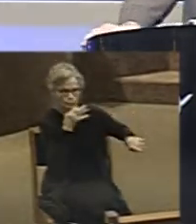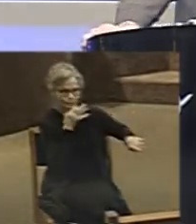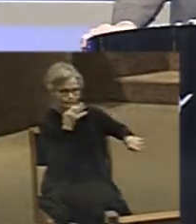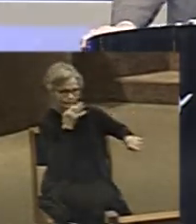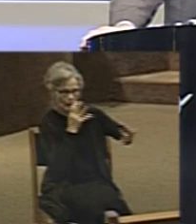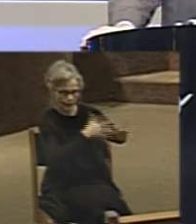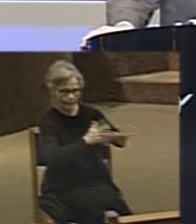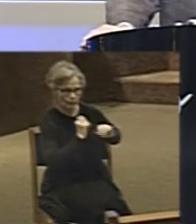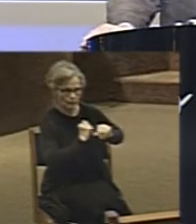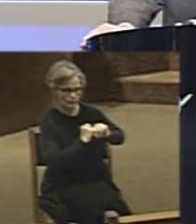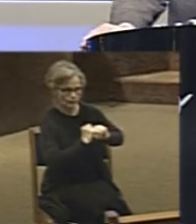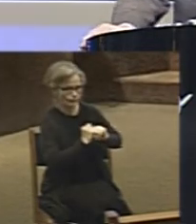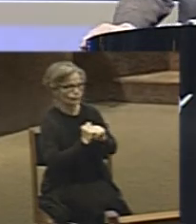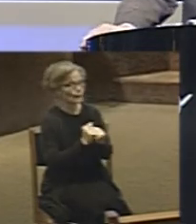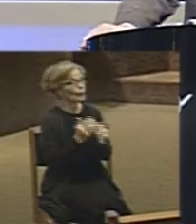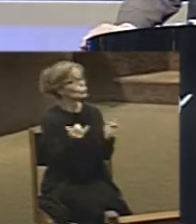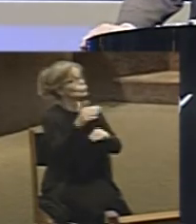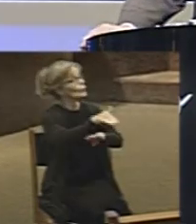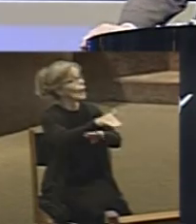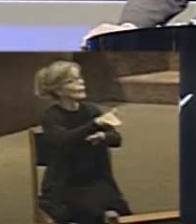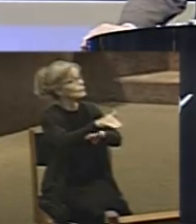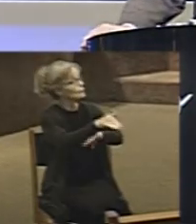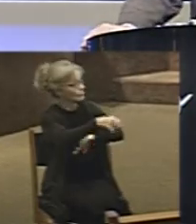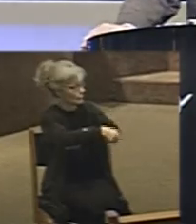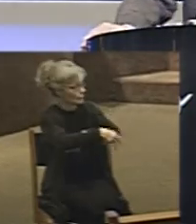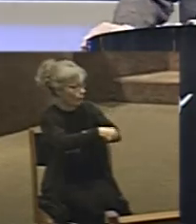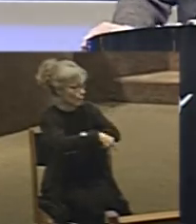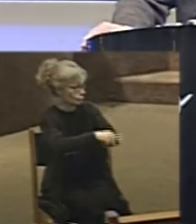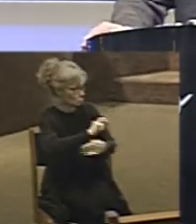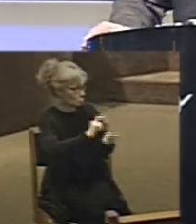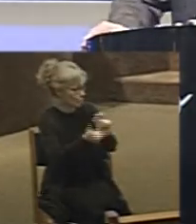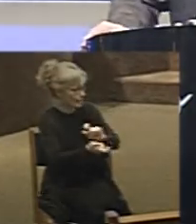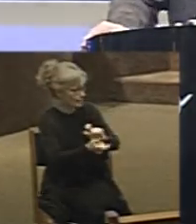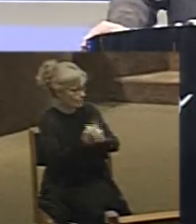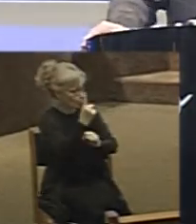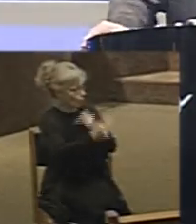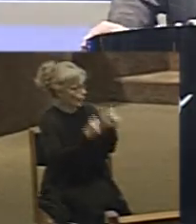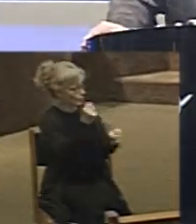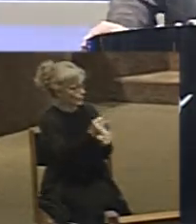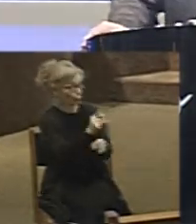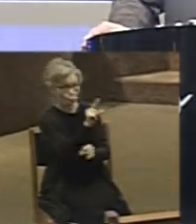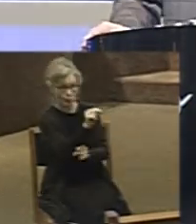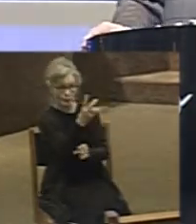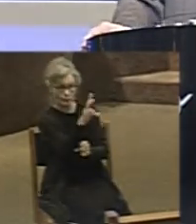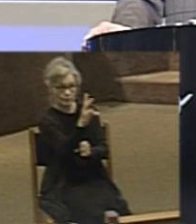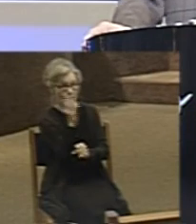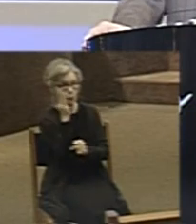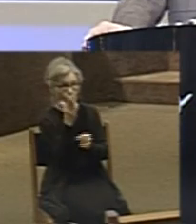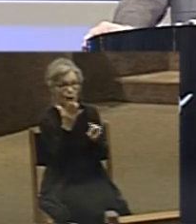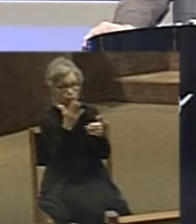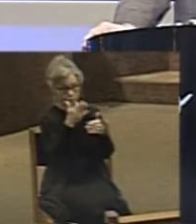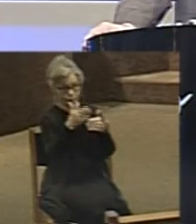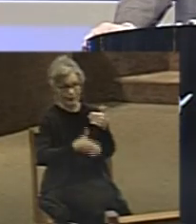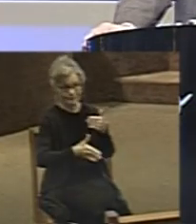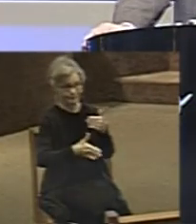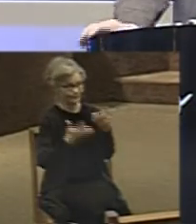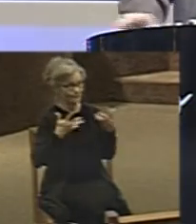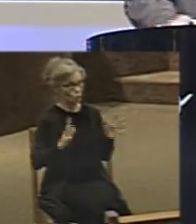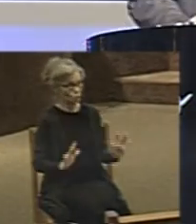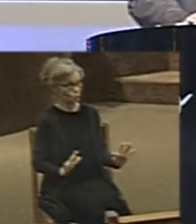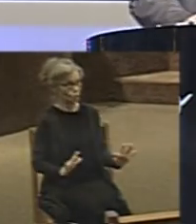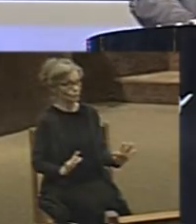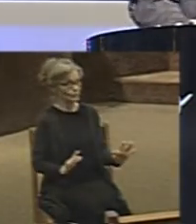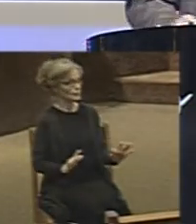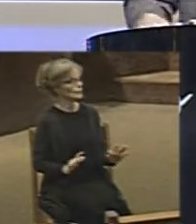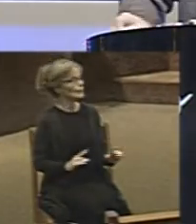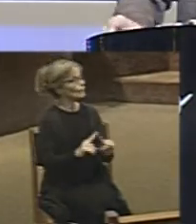a year will in fact end, but I think it's more important to note